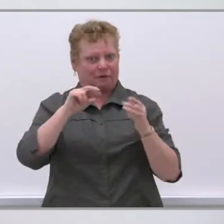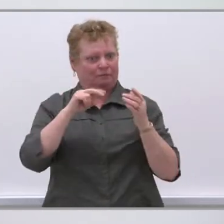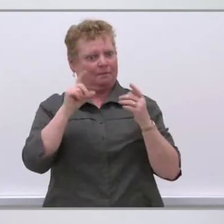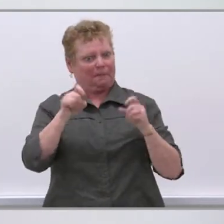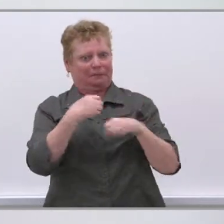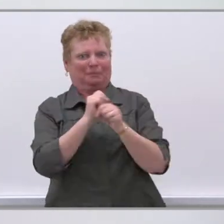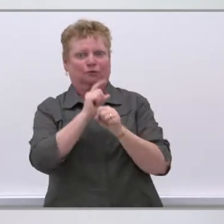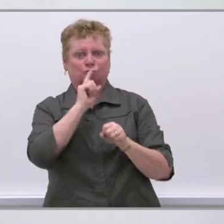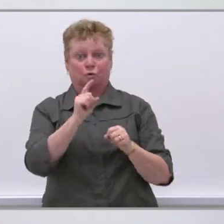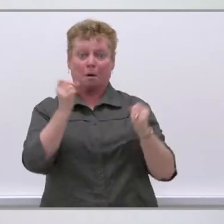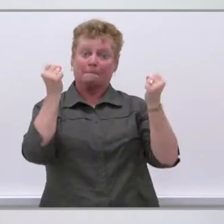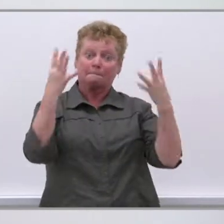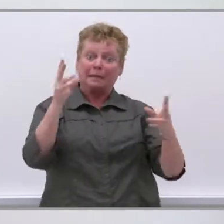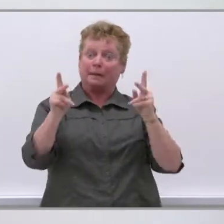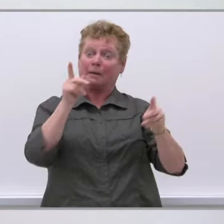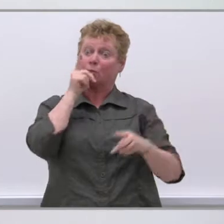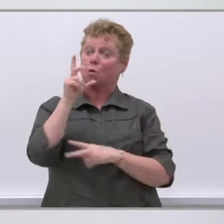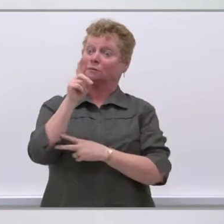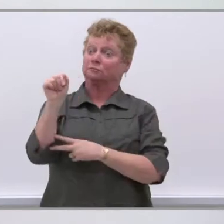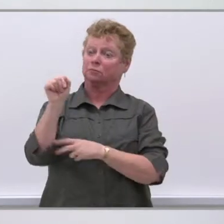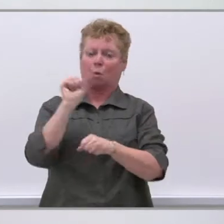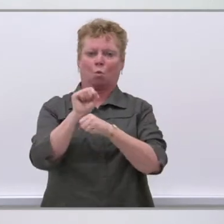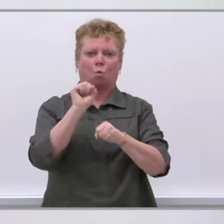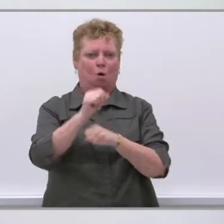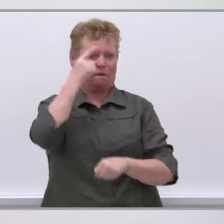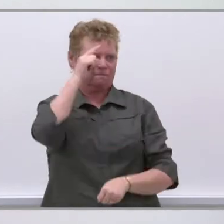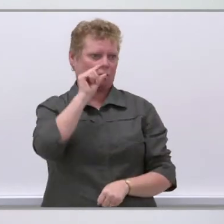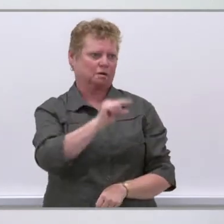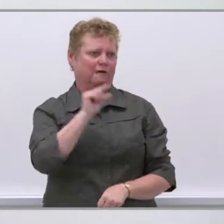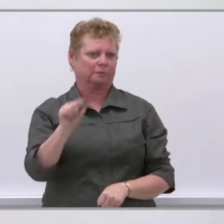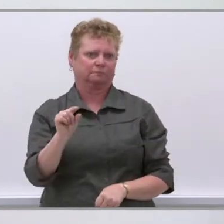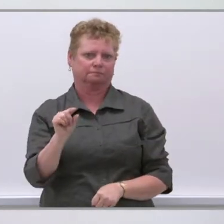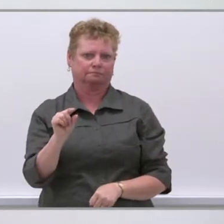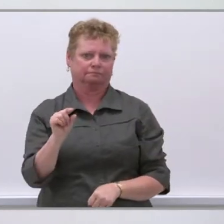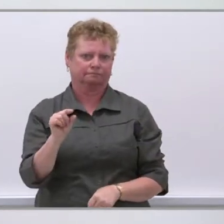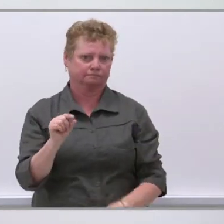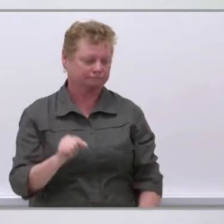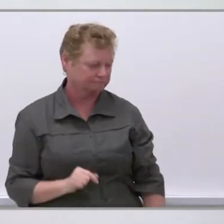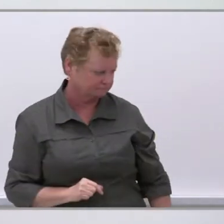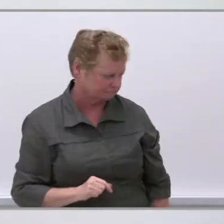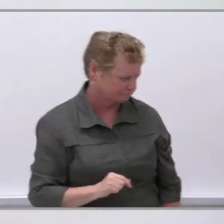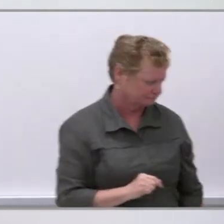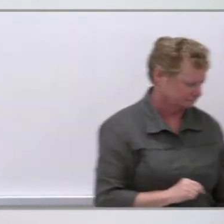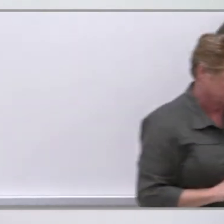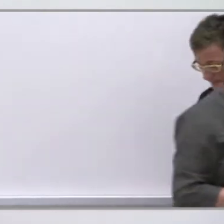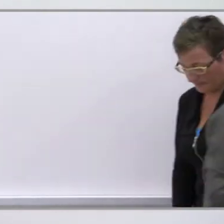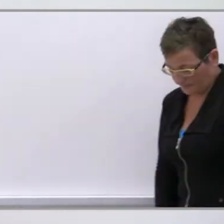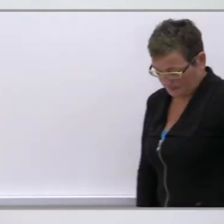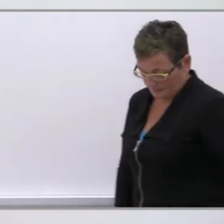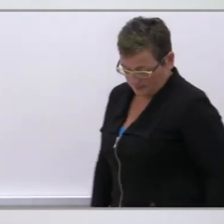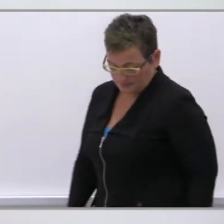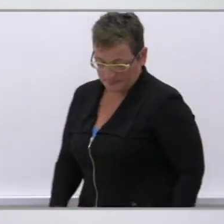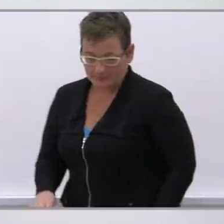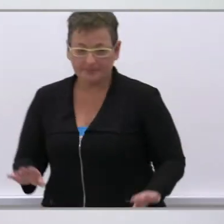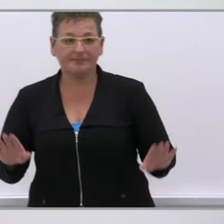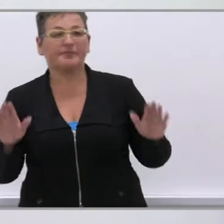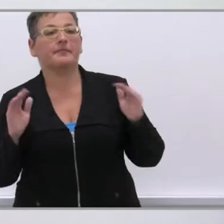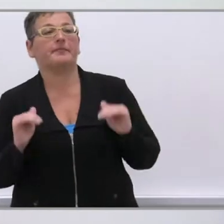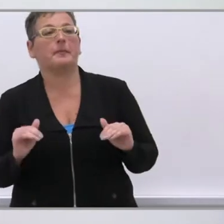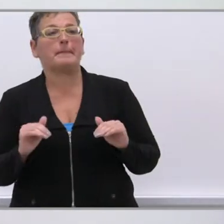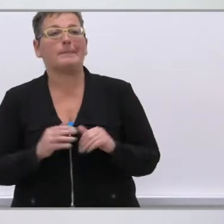lots of people with disabilities working for the government. Employers